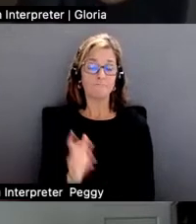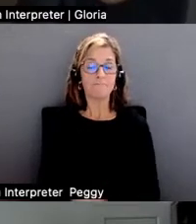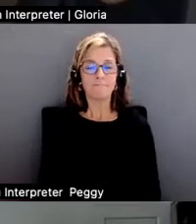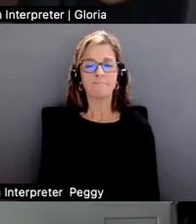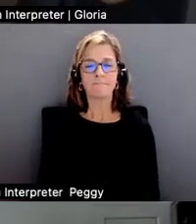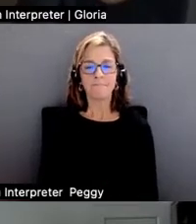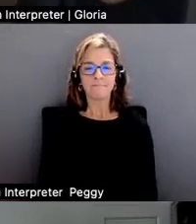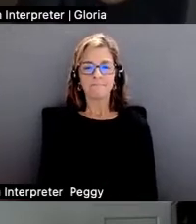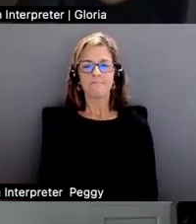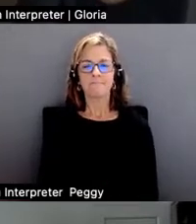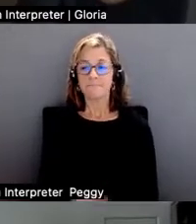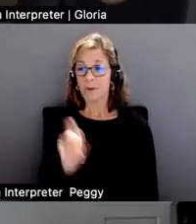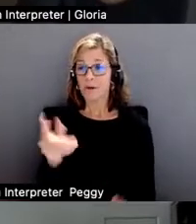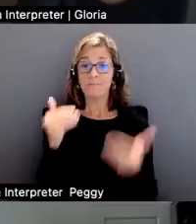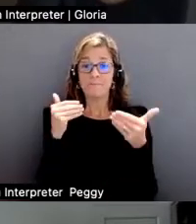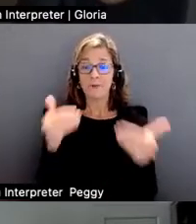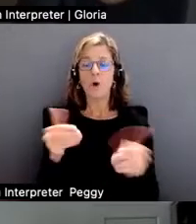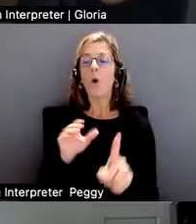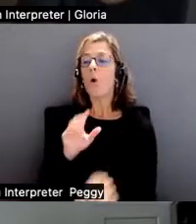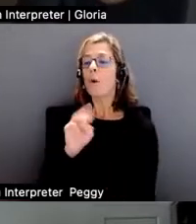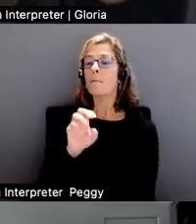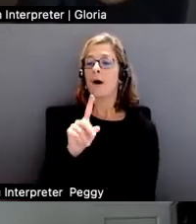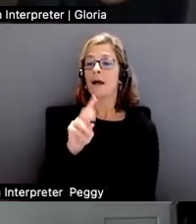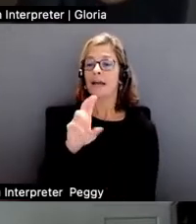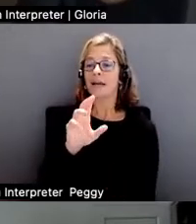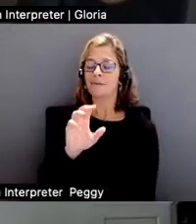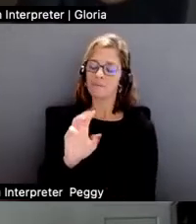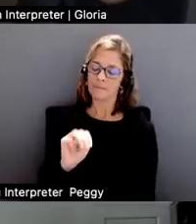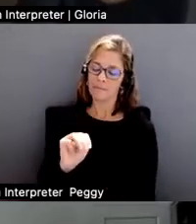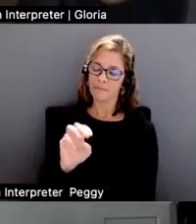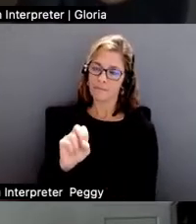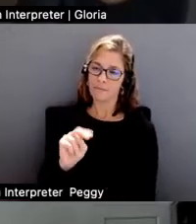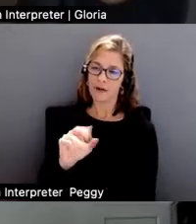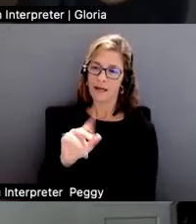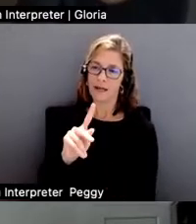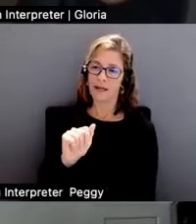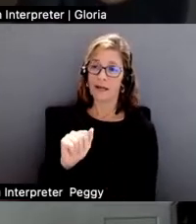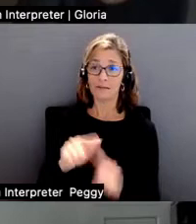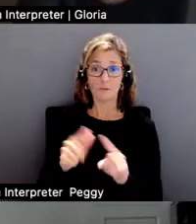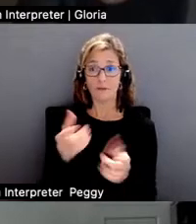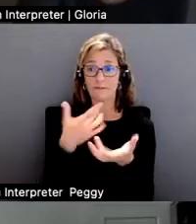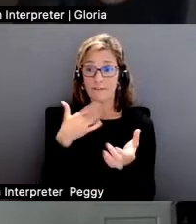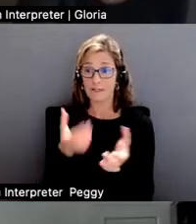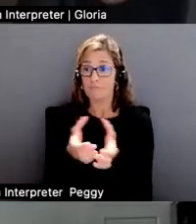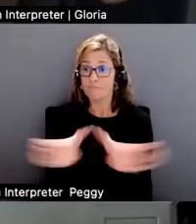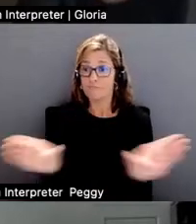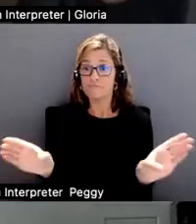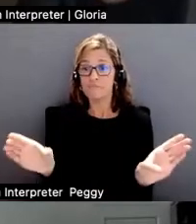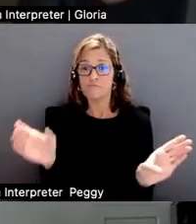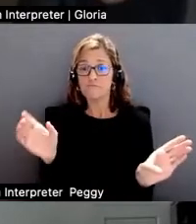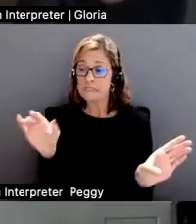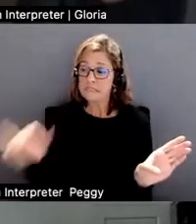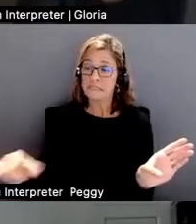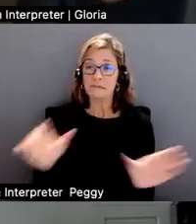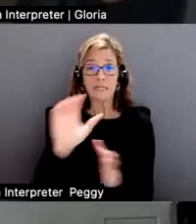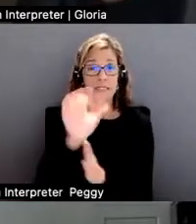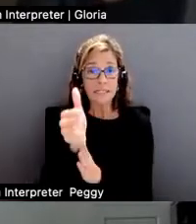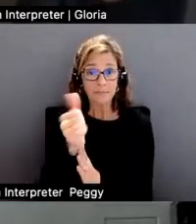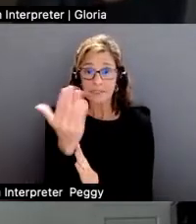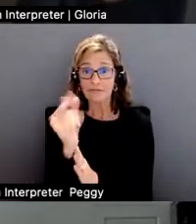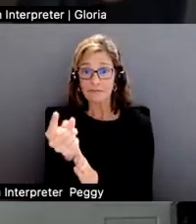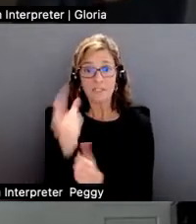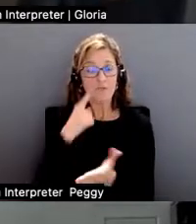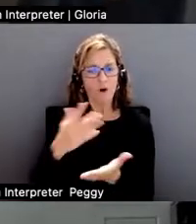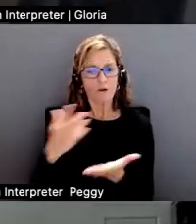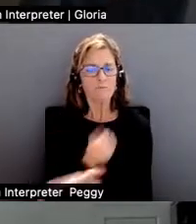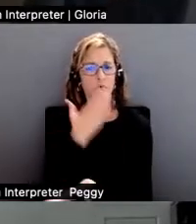each other. Okay, here and they Tracy, go. Before we jump in, how much time do you think? 10, 15 minutes? Just so that sorry. everybody can have a good conversation? Yes,